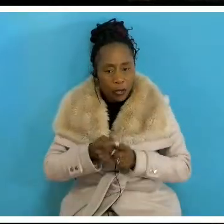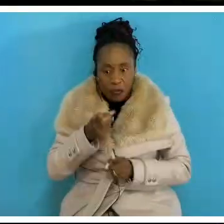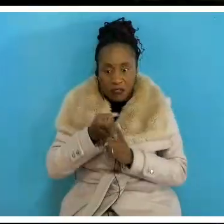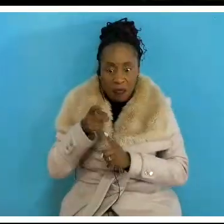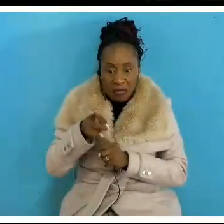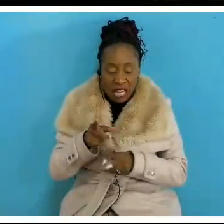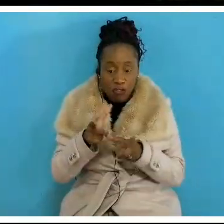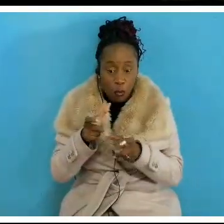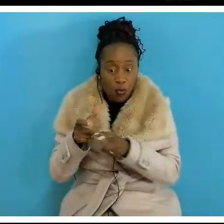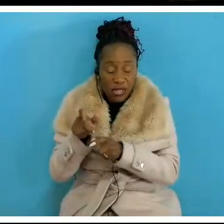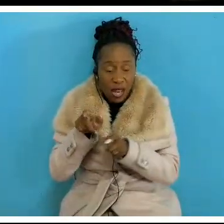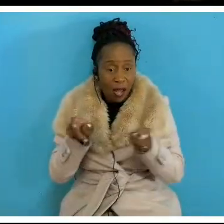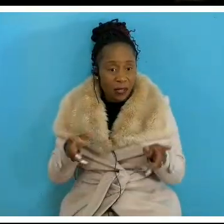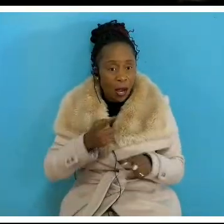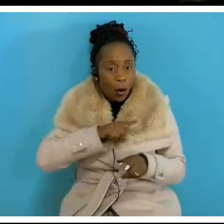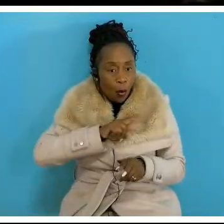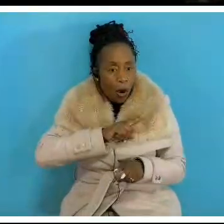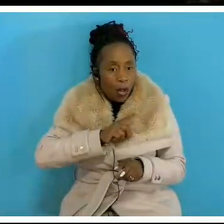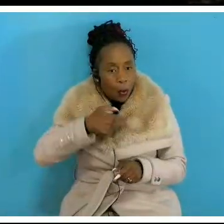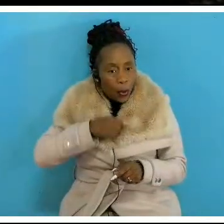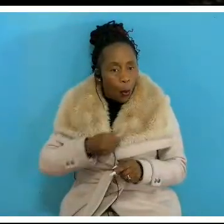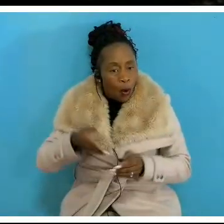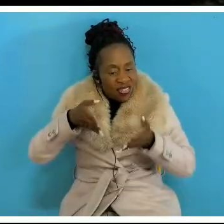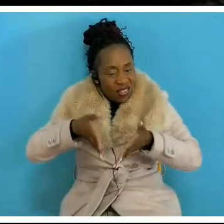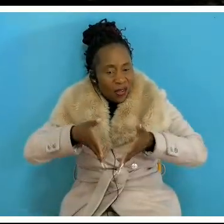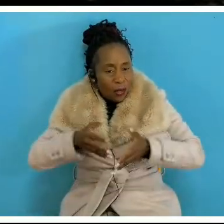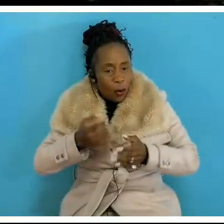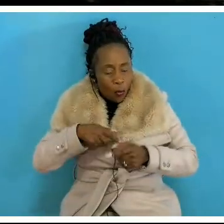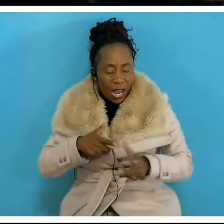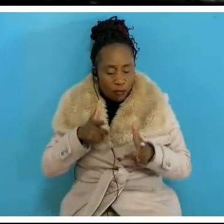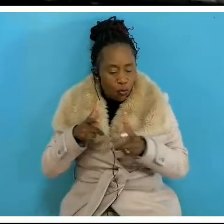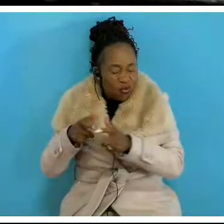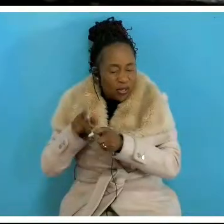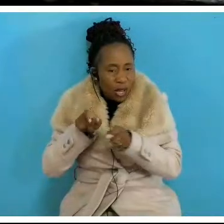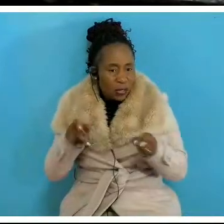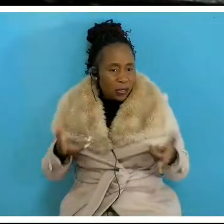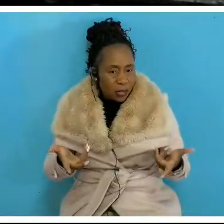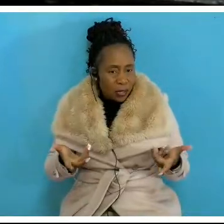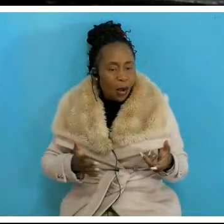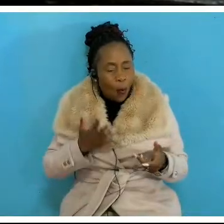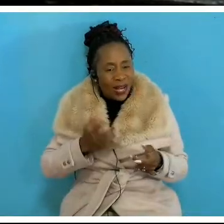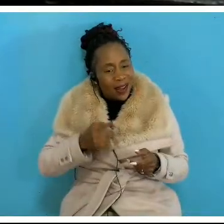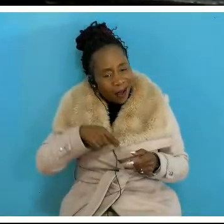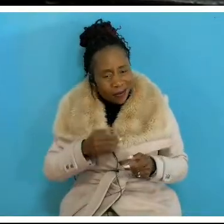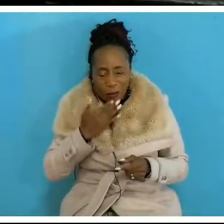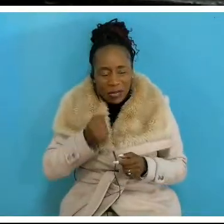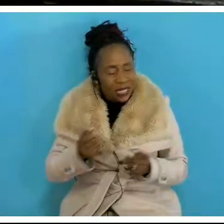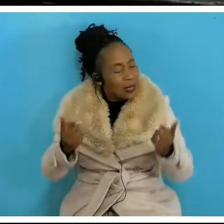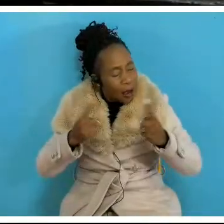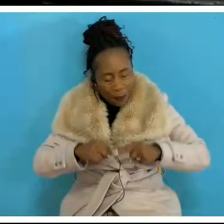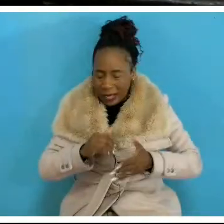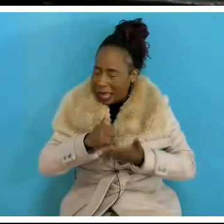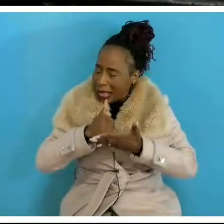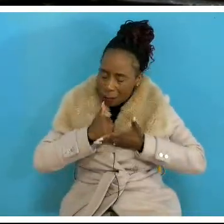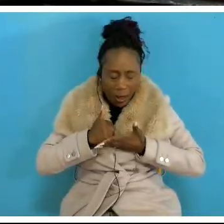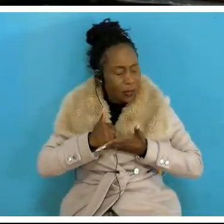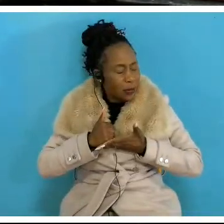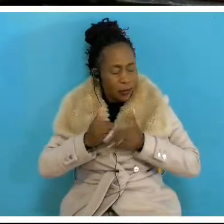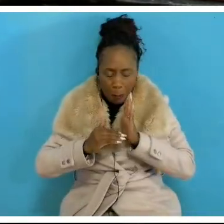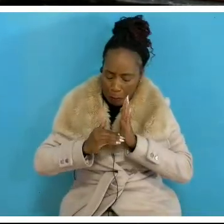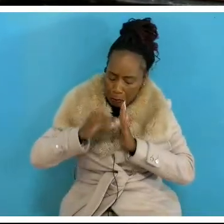us, because we all fall under that, like we shooters. So I just want to ask, just come out and help us to uplift